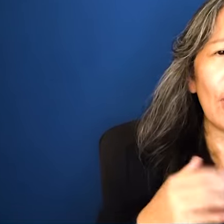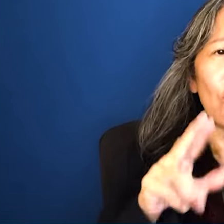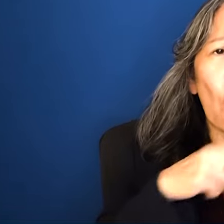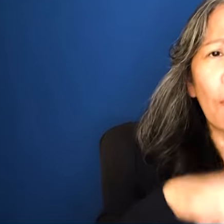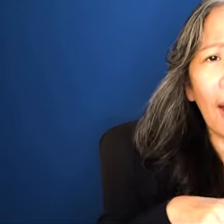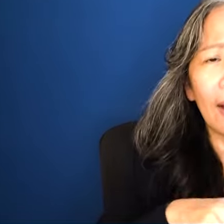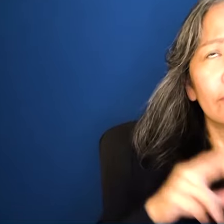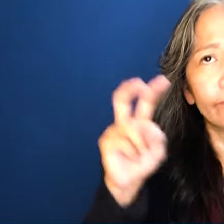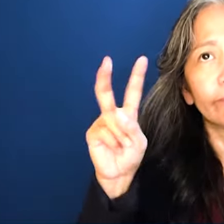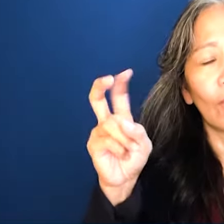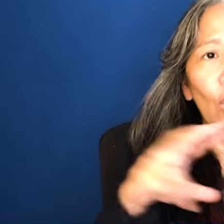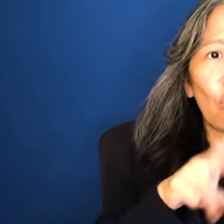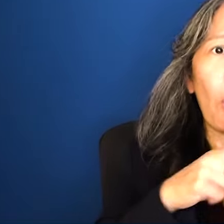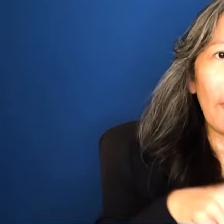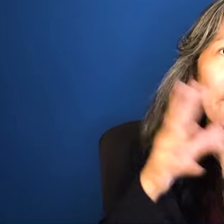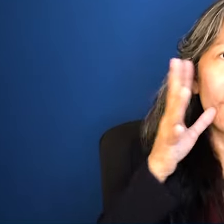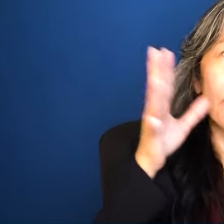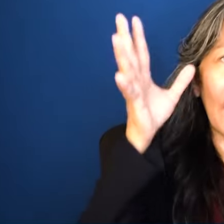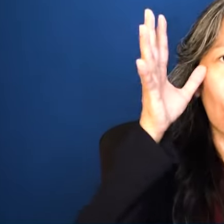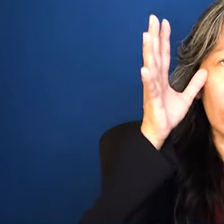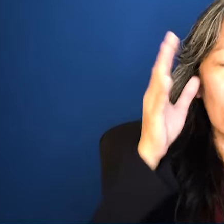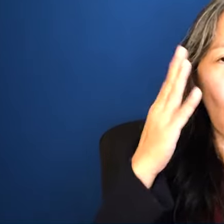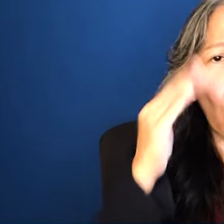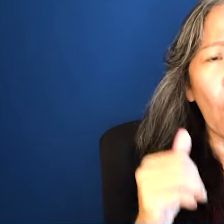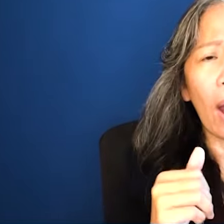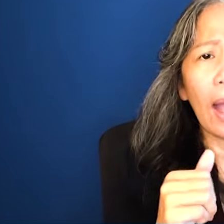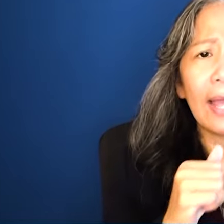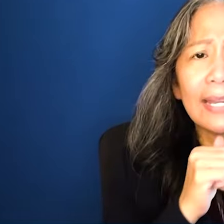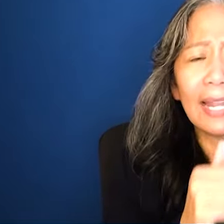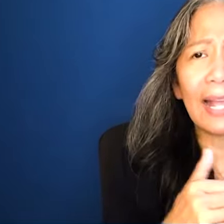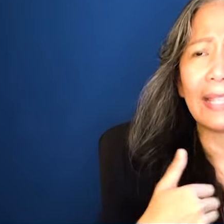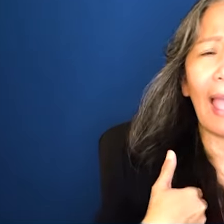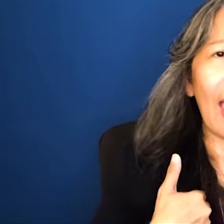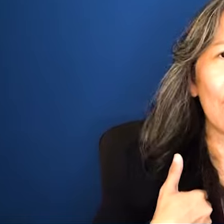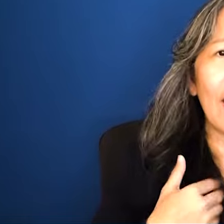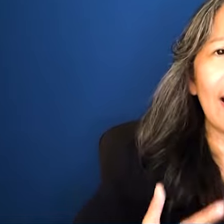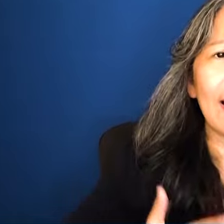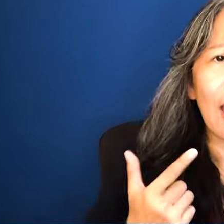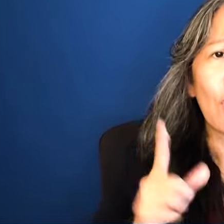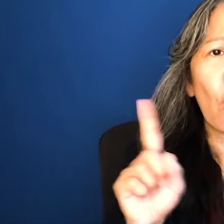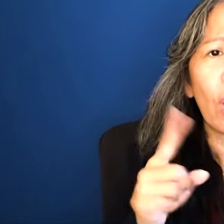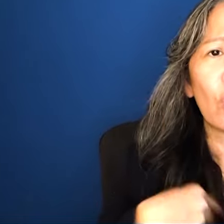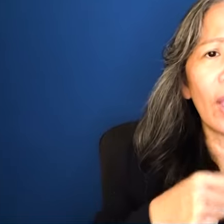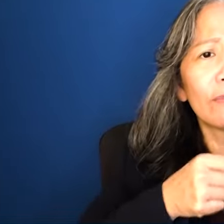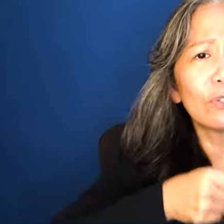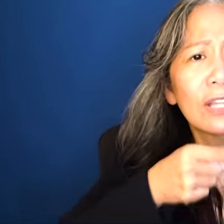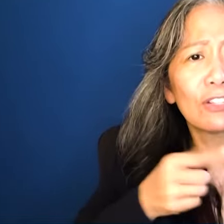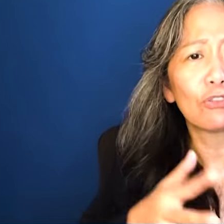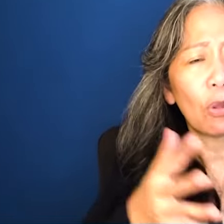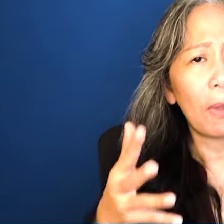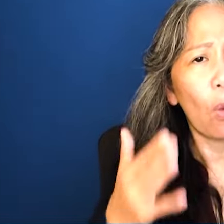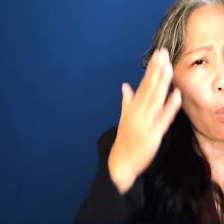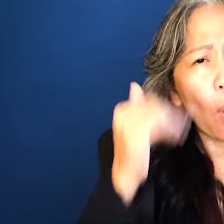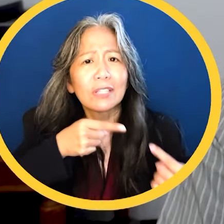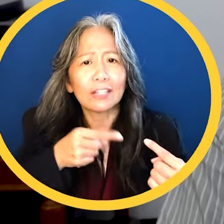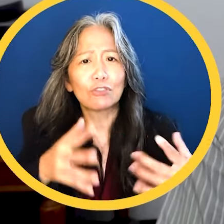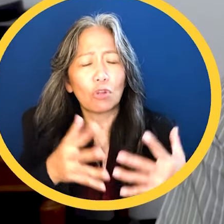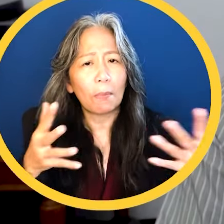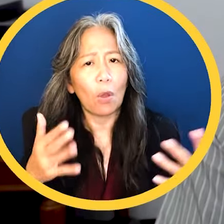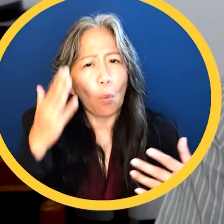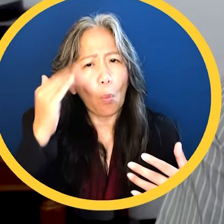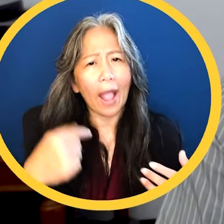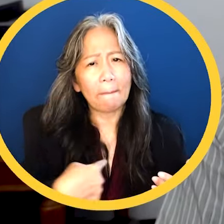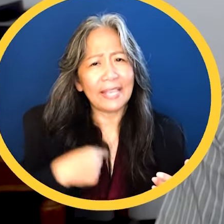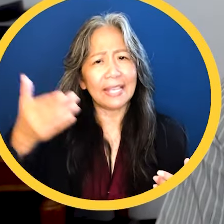had normal, quote unquote, normal parents? Why couldn't I have just had a life where we didn't struggle so much? Why